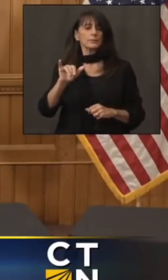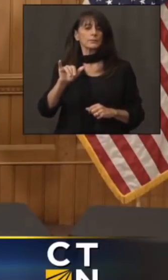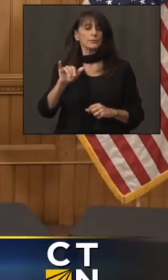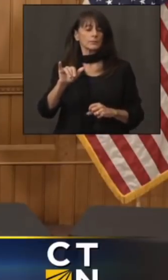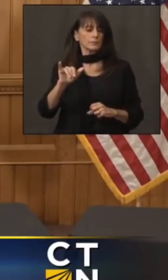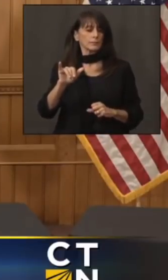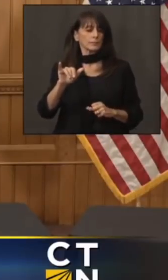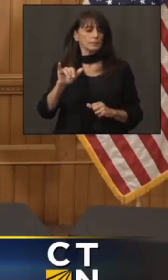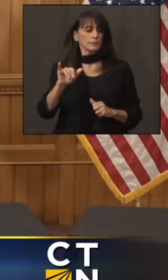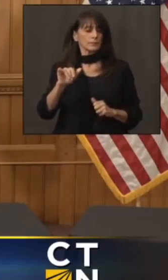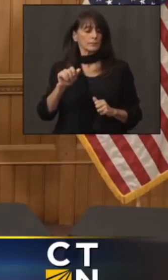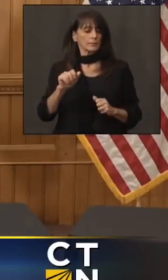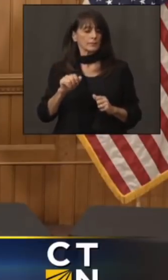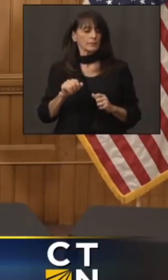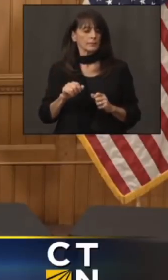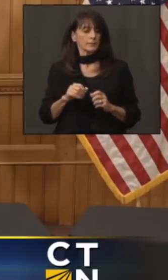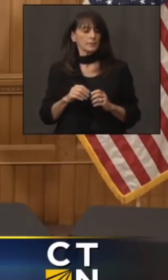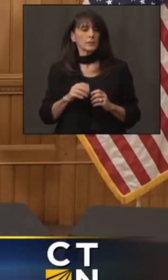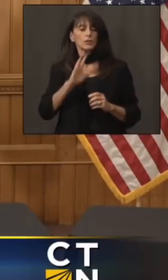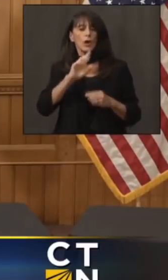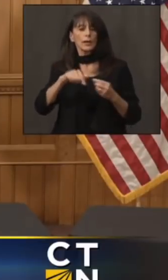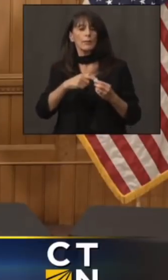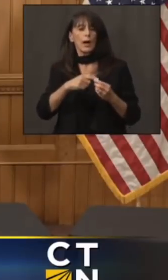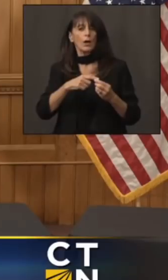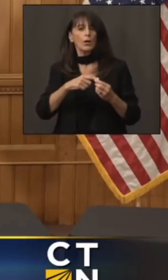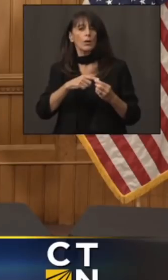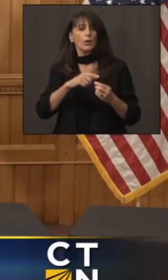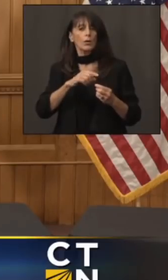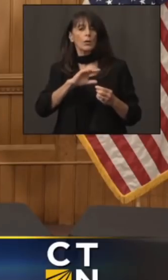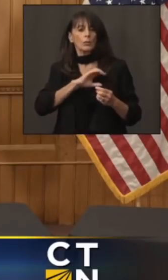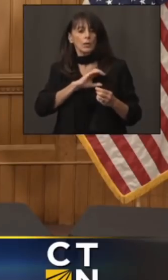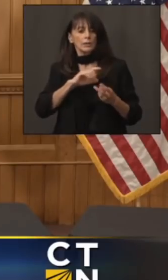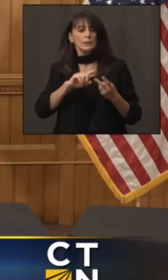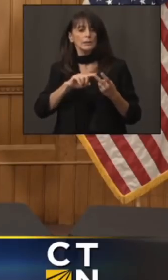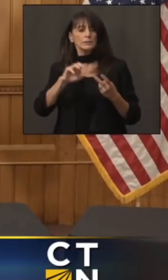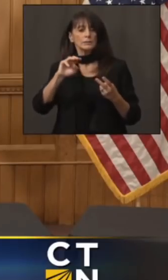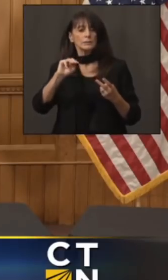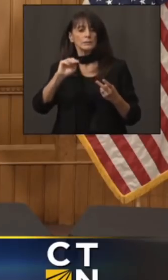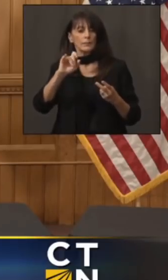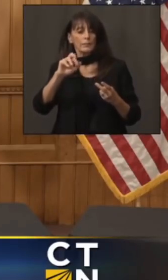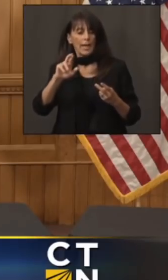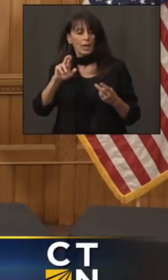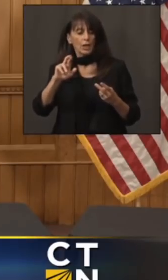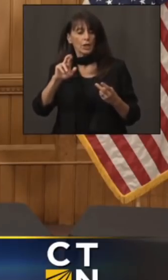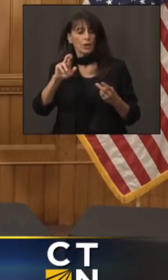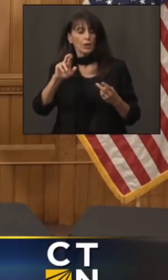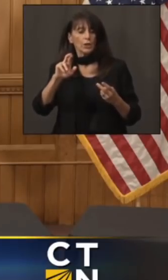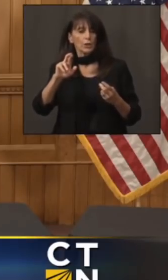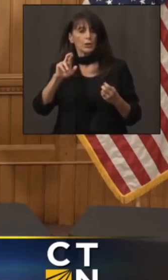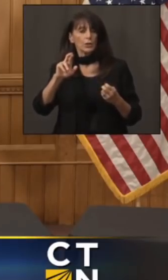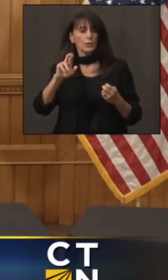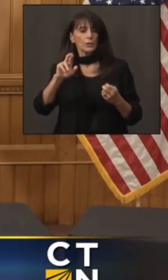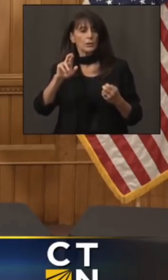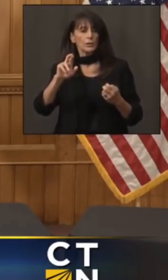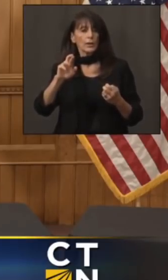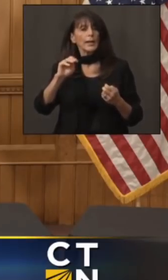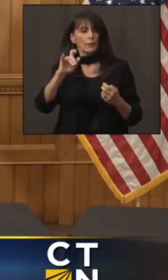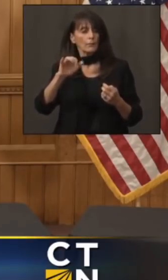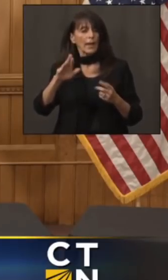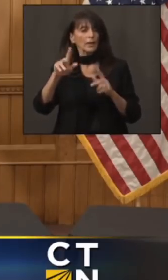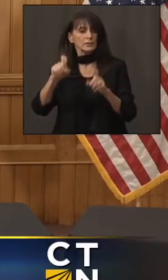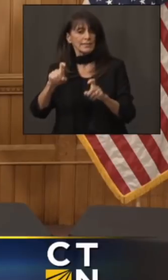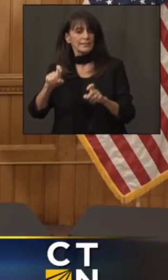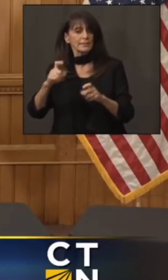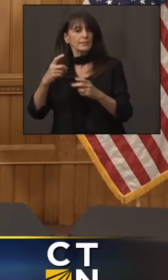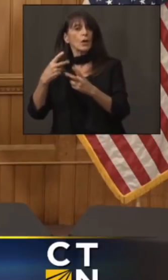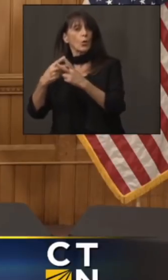police chief and the top mayoral aide have been infected. The mayor is testing himself now in